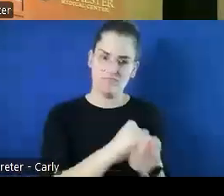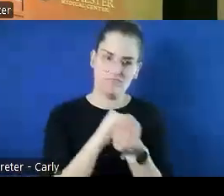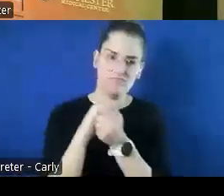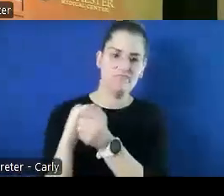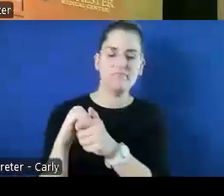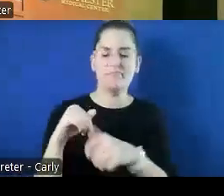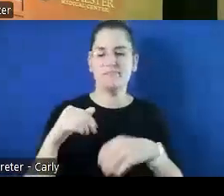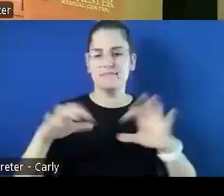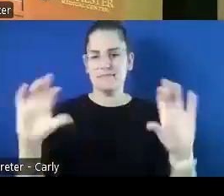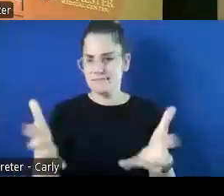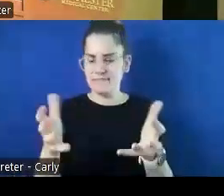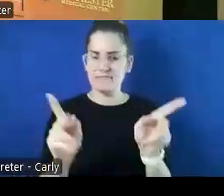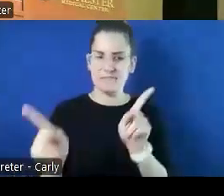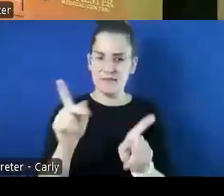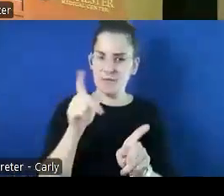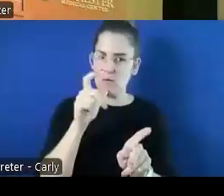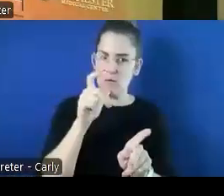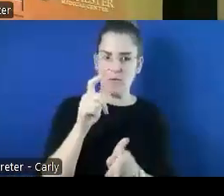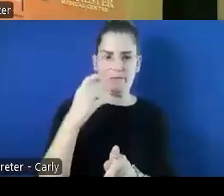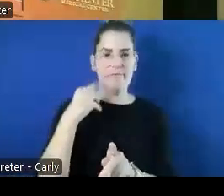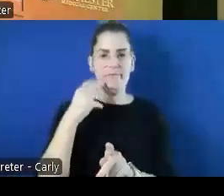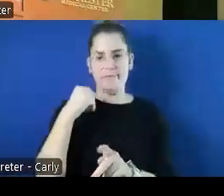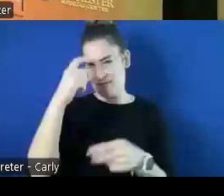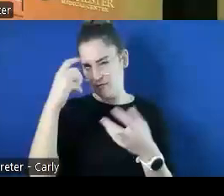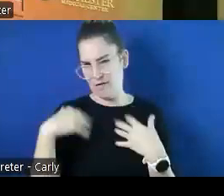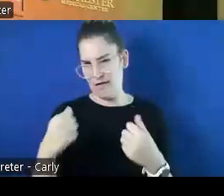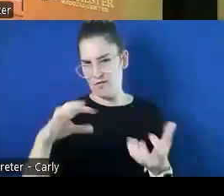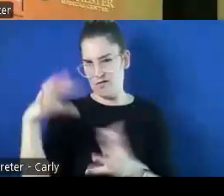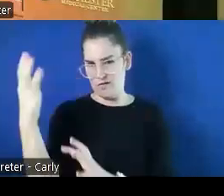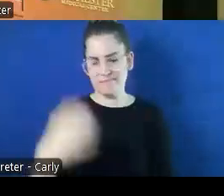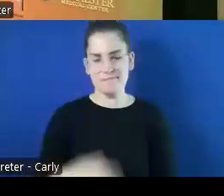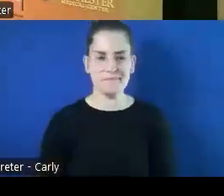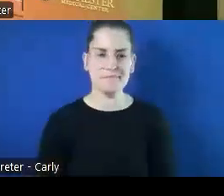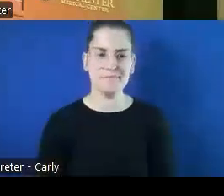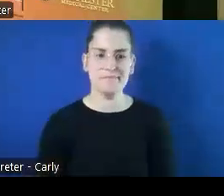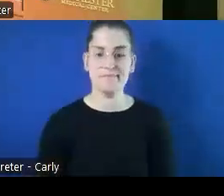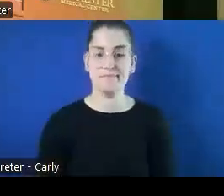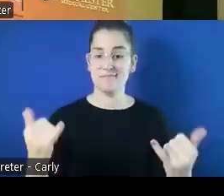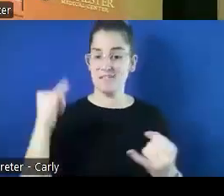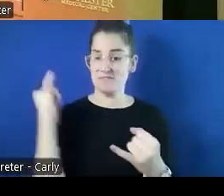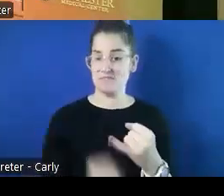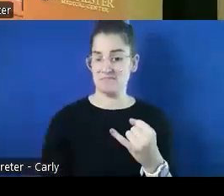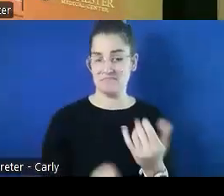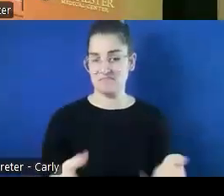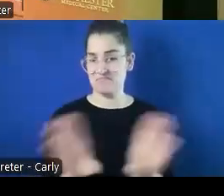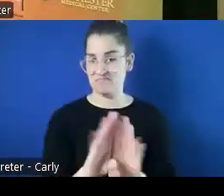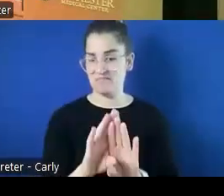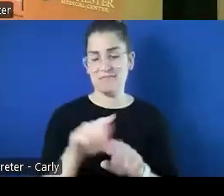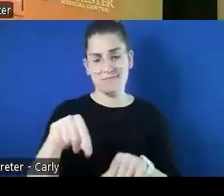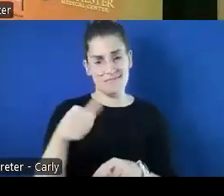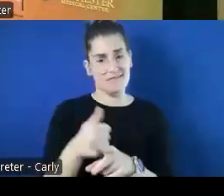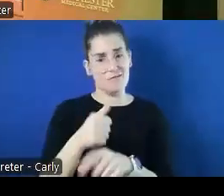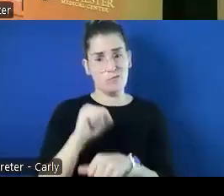that respond to mental health crises. And I'd like to conclude by stating that this is a work in